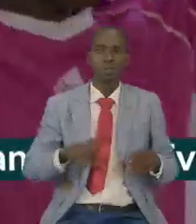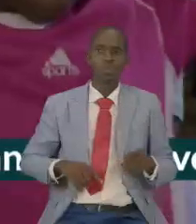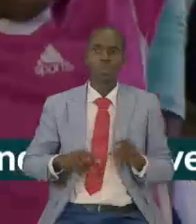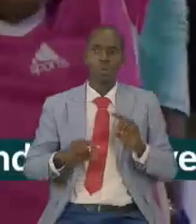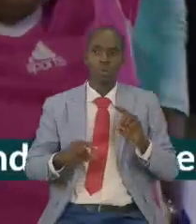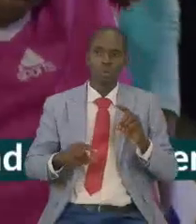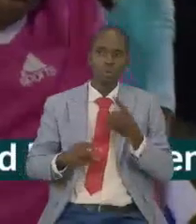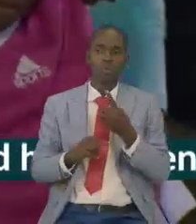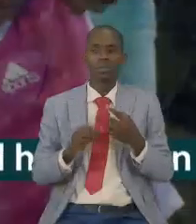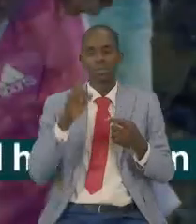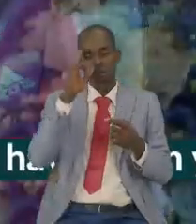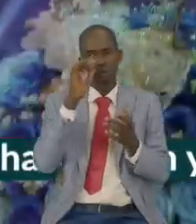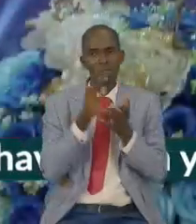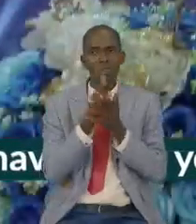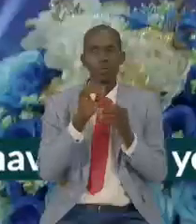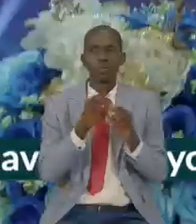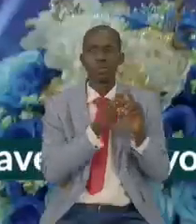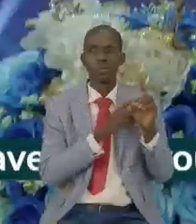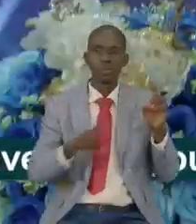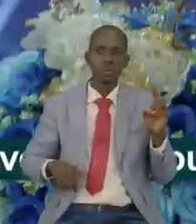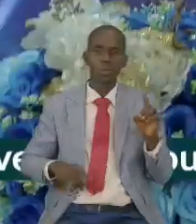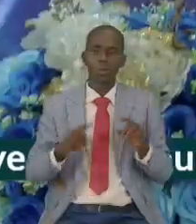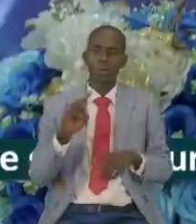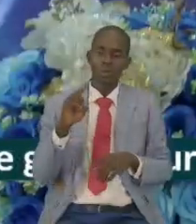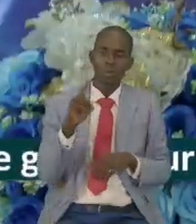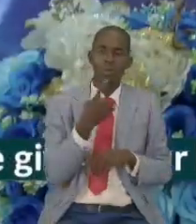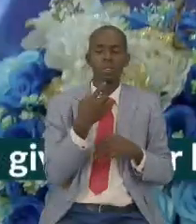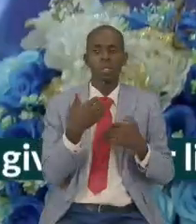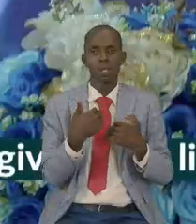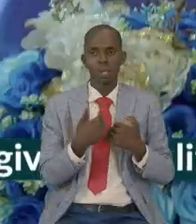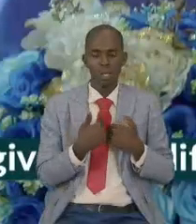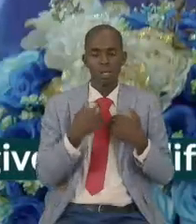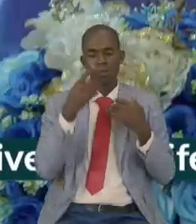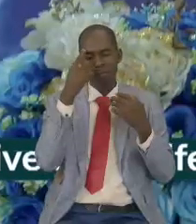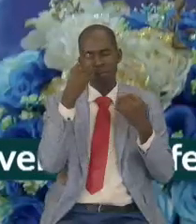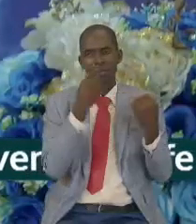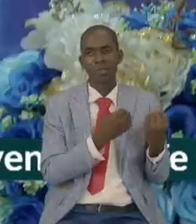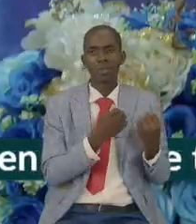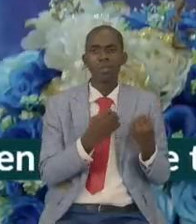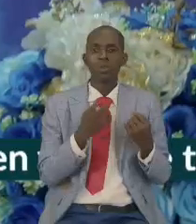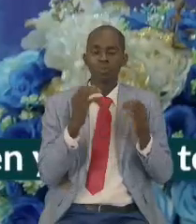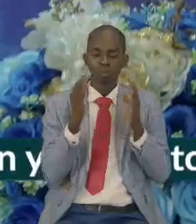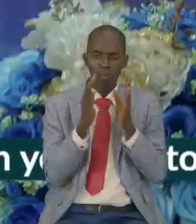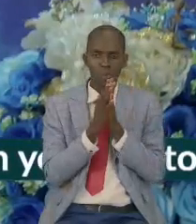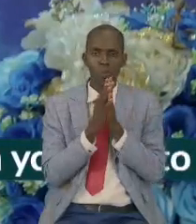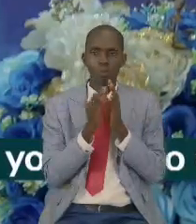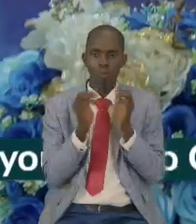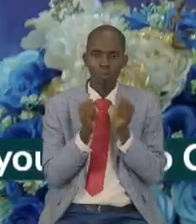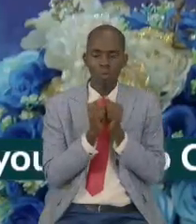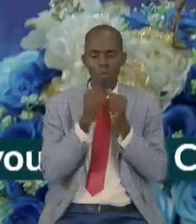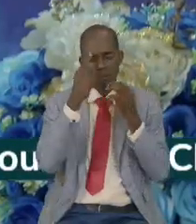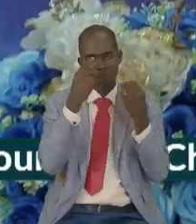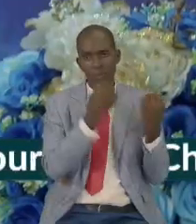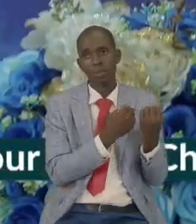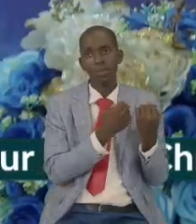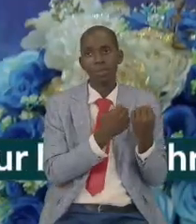Don't come out. Be there with them. Don't come back until after the pastor's prayer tonight. Then you come out with them for